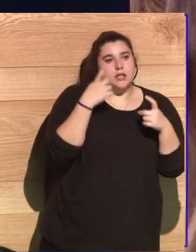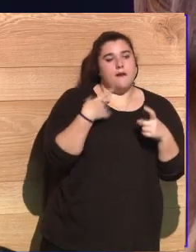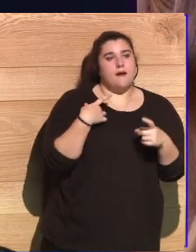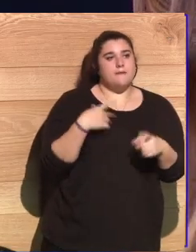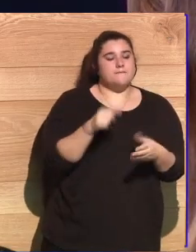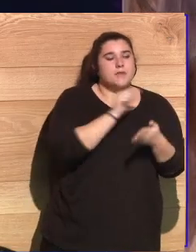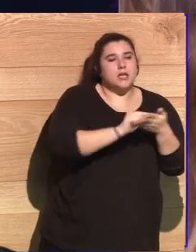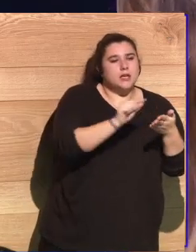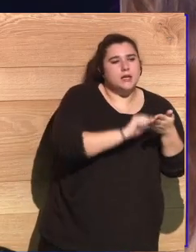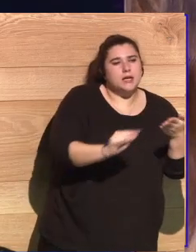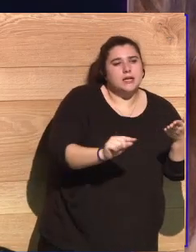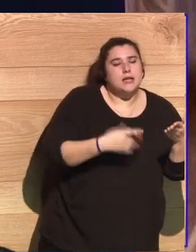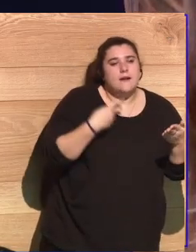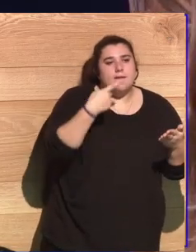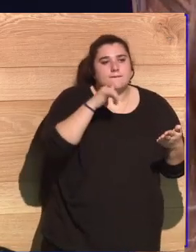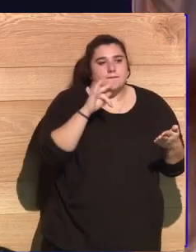I didn't have the